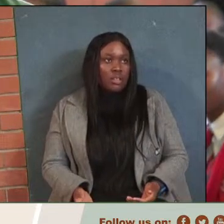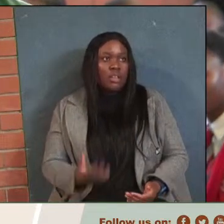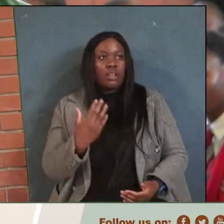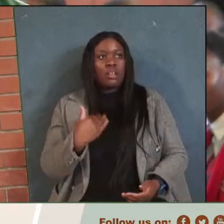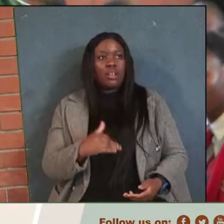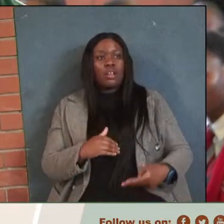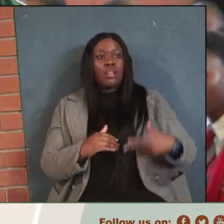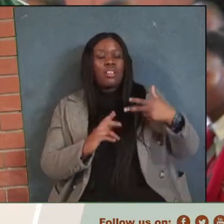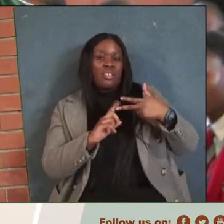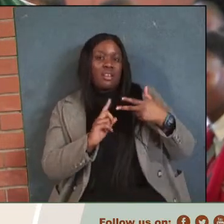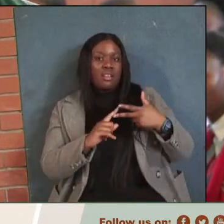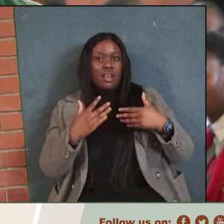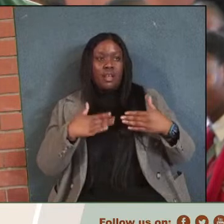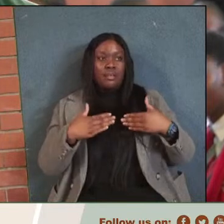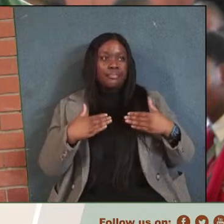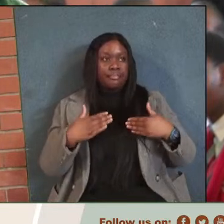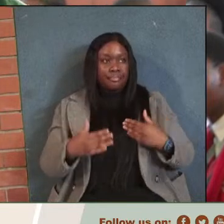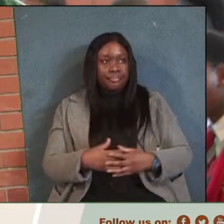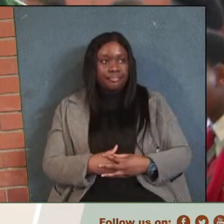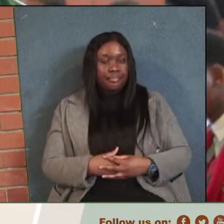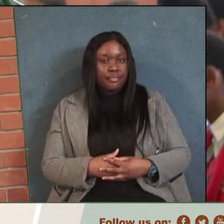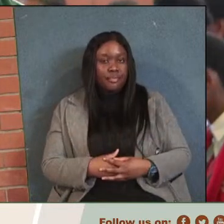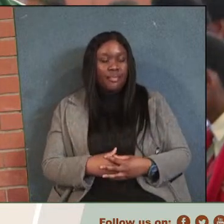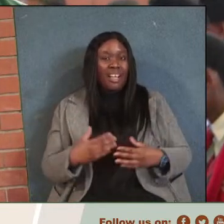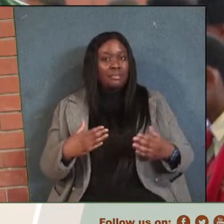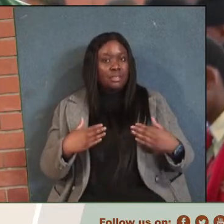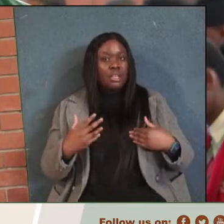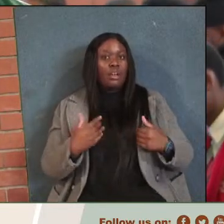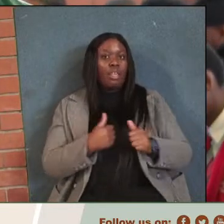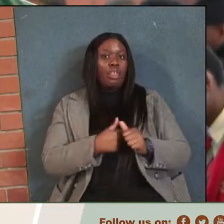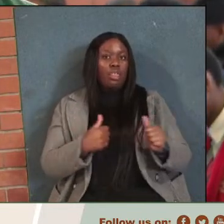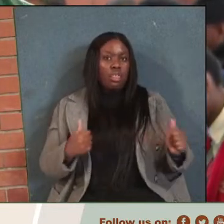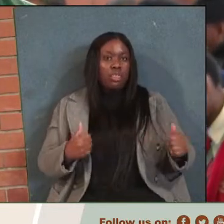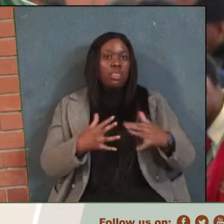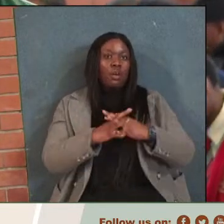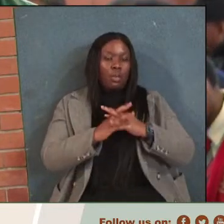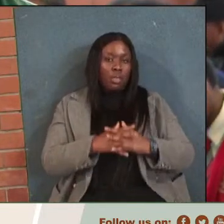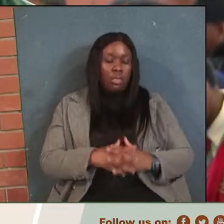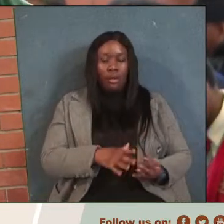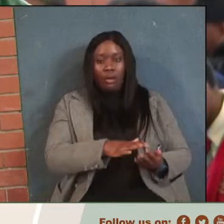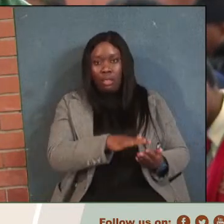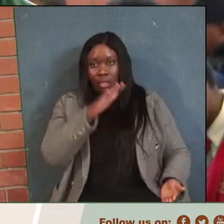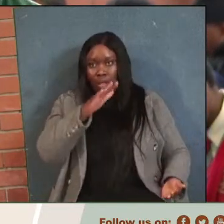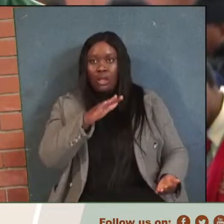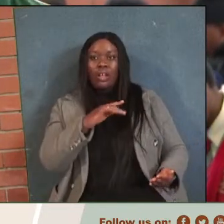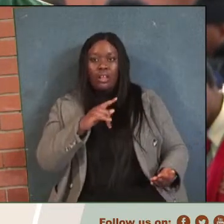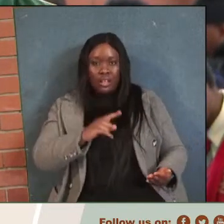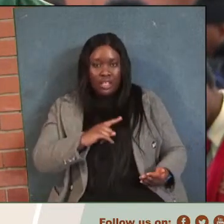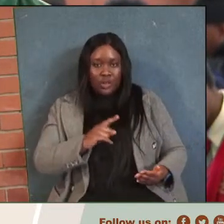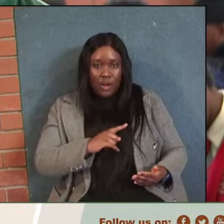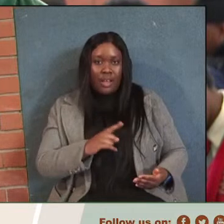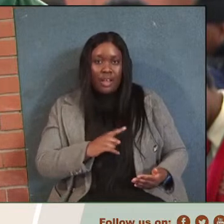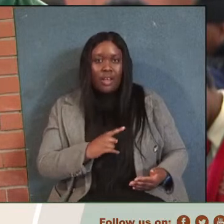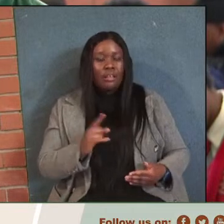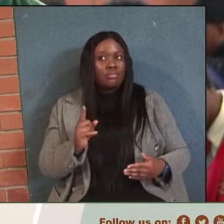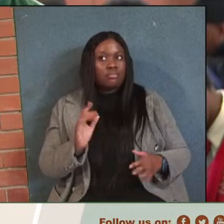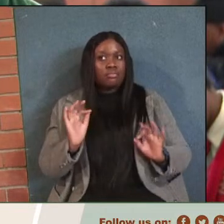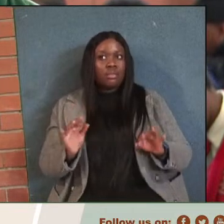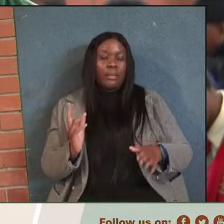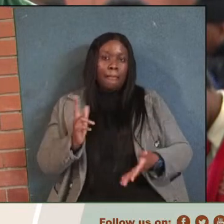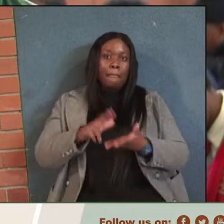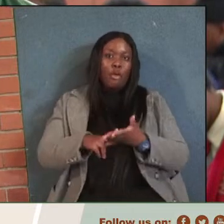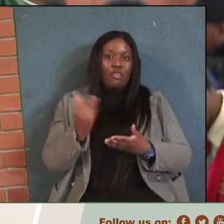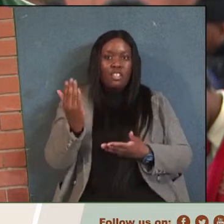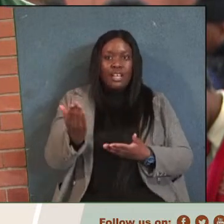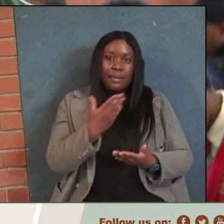the administration process. This hinders gravely on the development of school infrastructure. There are so many stages to simply address the concerns rising about